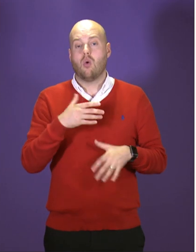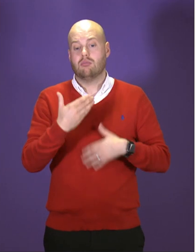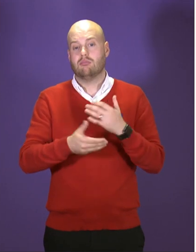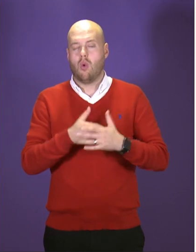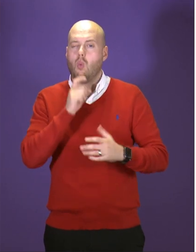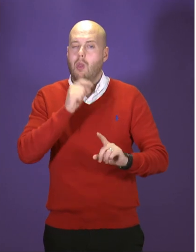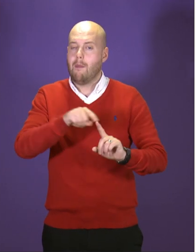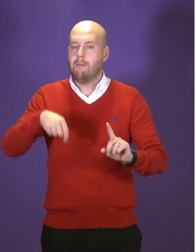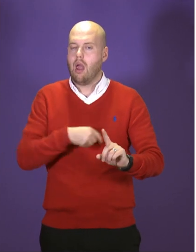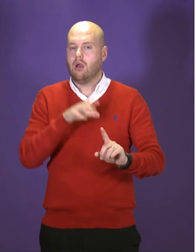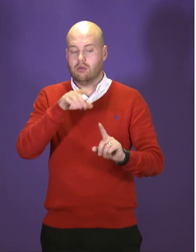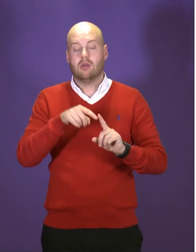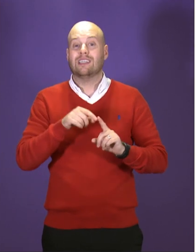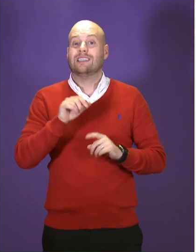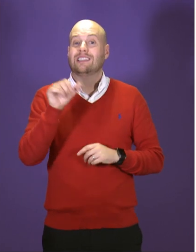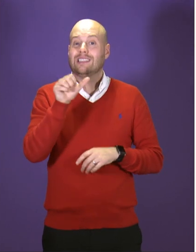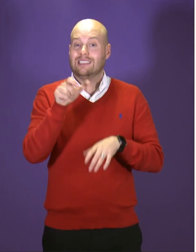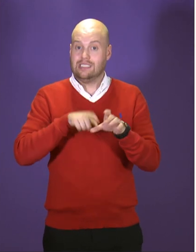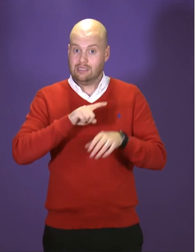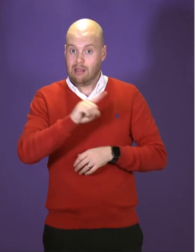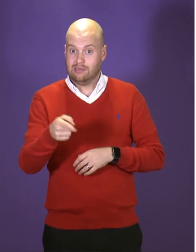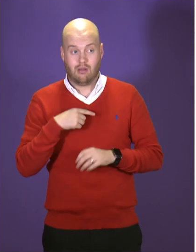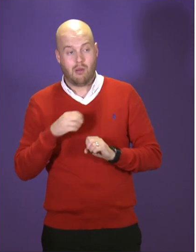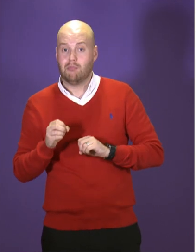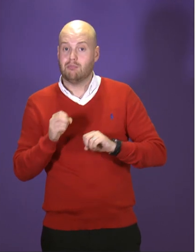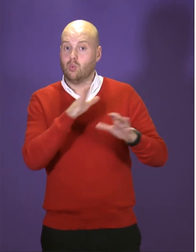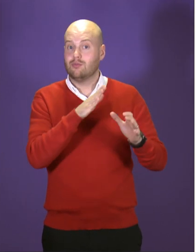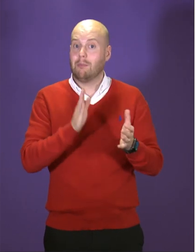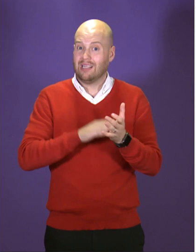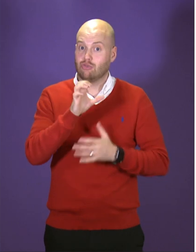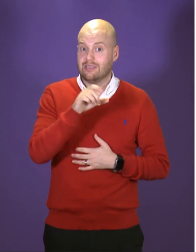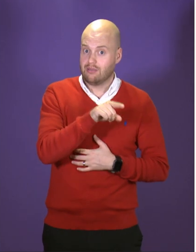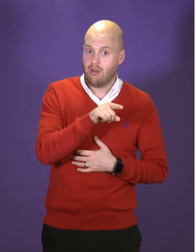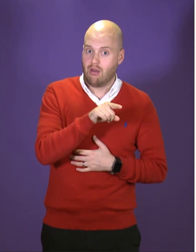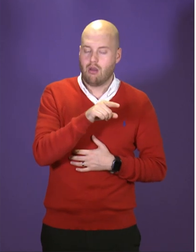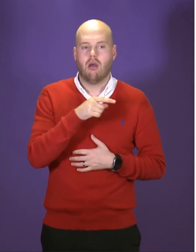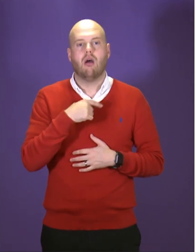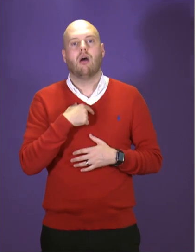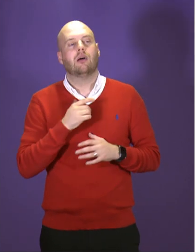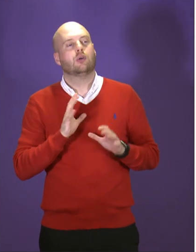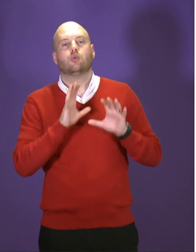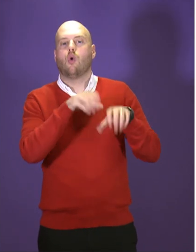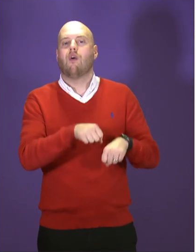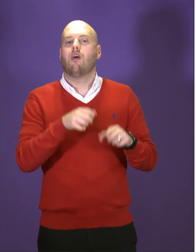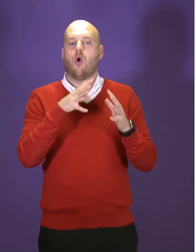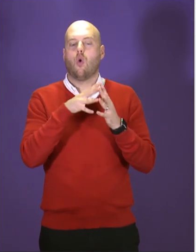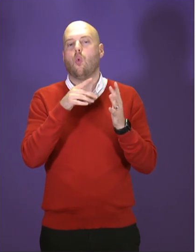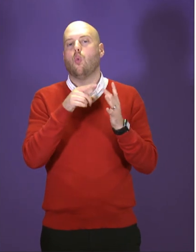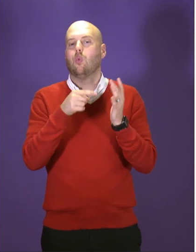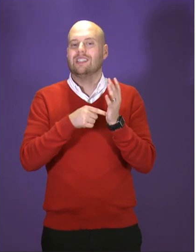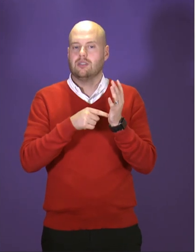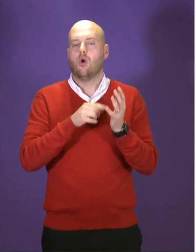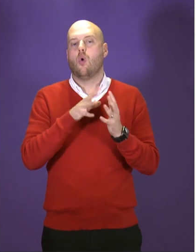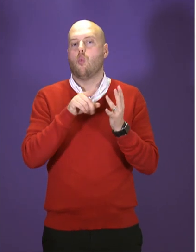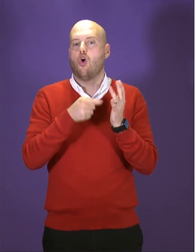opening of Tate Modern, I moved to Manchester to take on the much-loved but then rather dusty Whitworth Art Gallery. Manchester was then